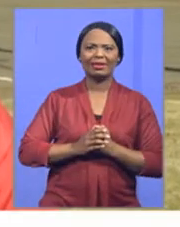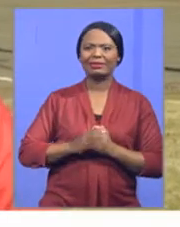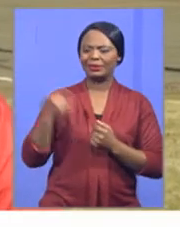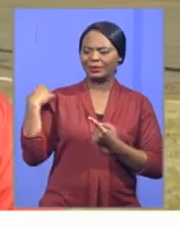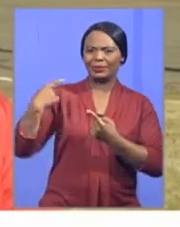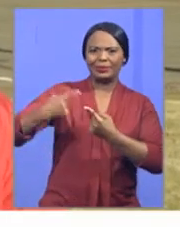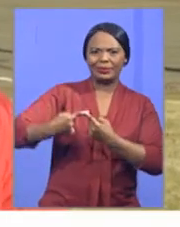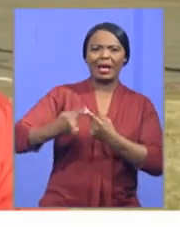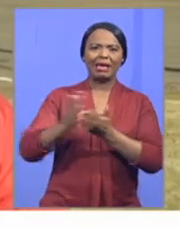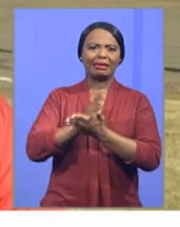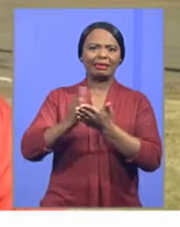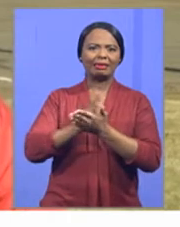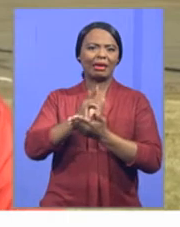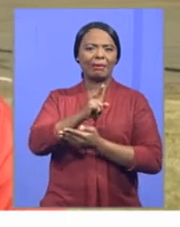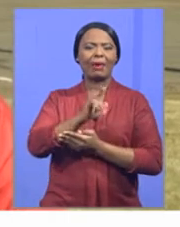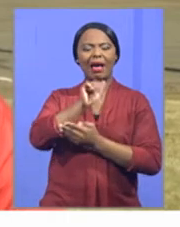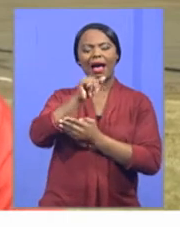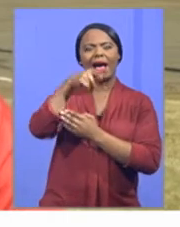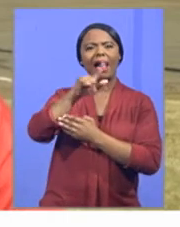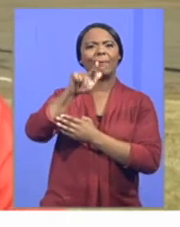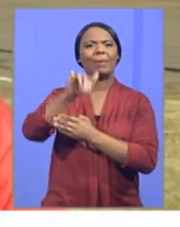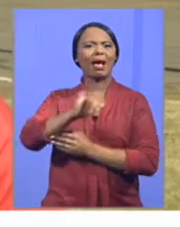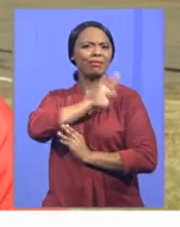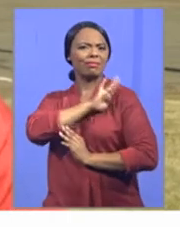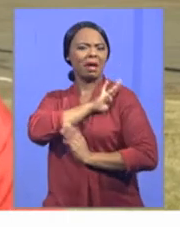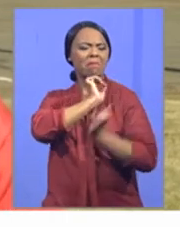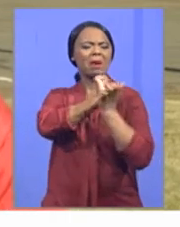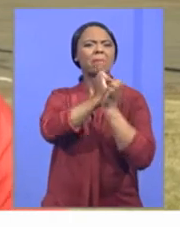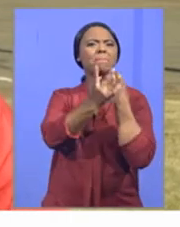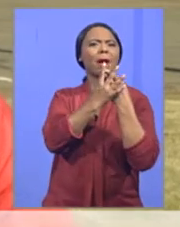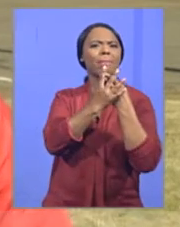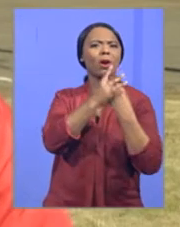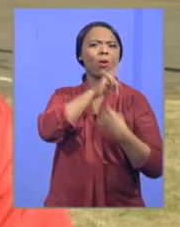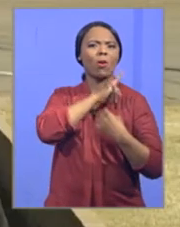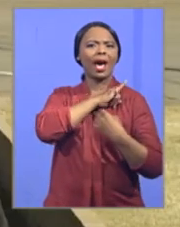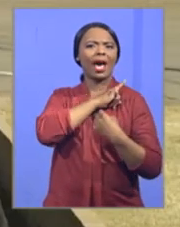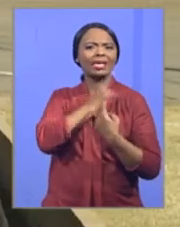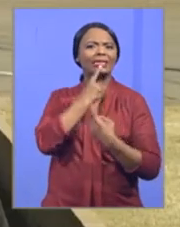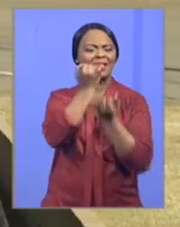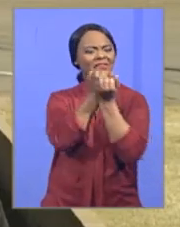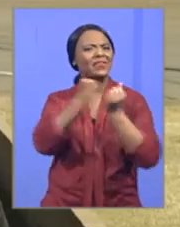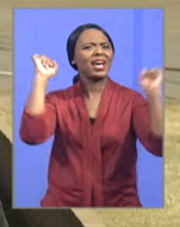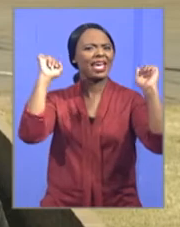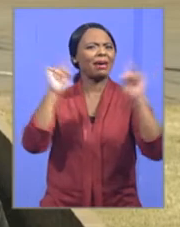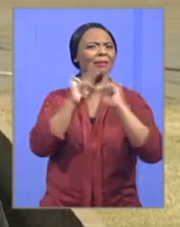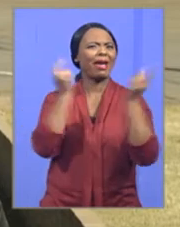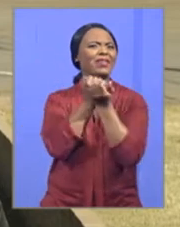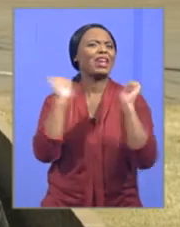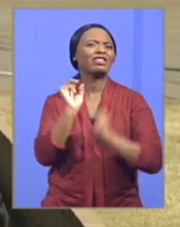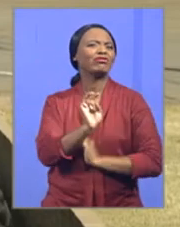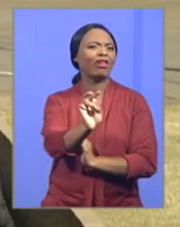ntronkong a apla hobaneng a ntse a le tronkong hobane ho thwe re thotse tokologo. Ke na le mathata a